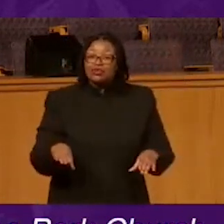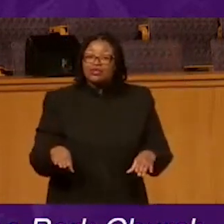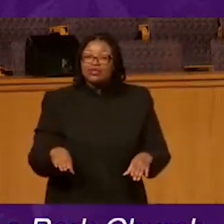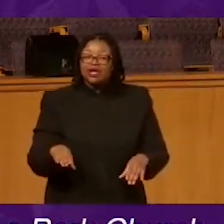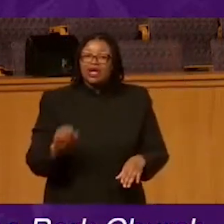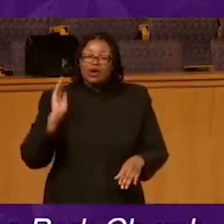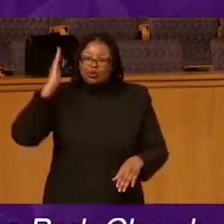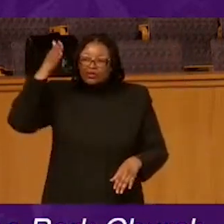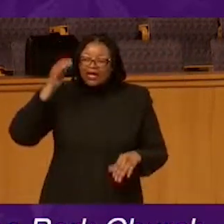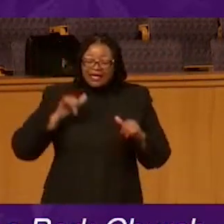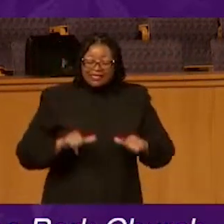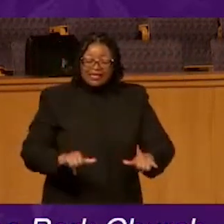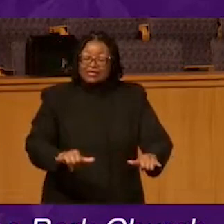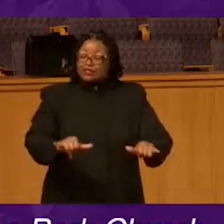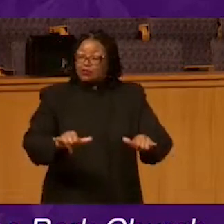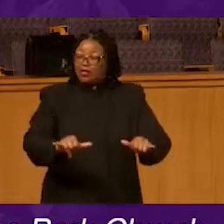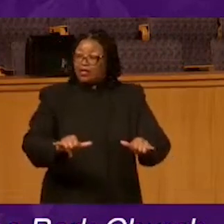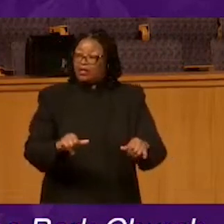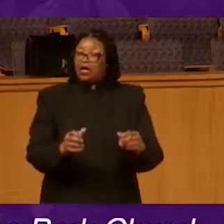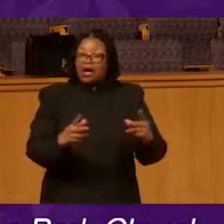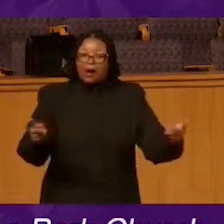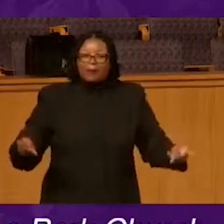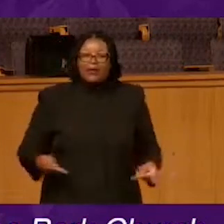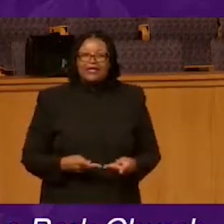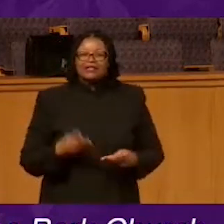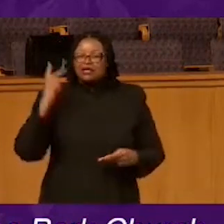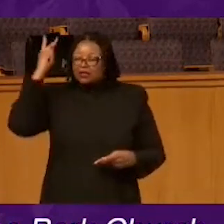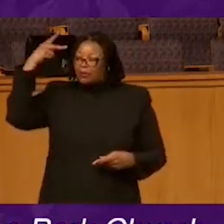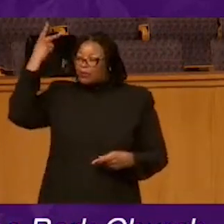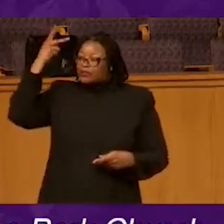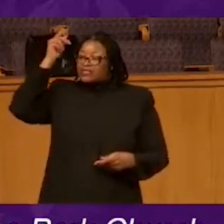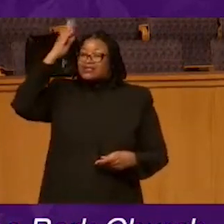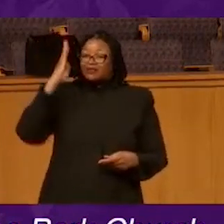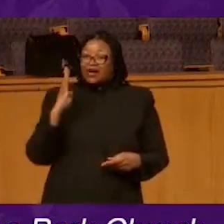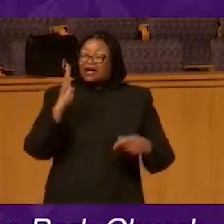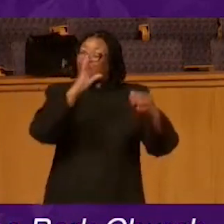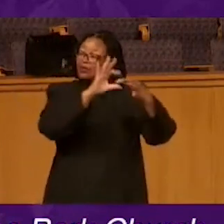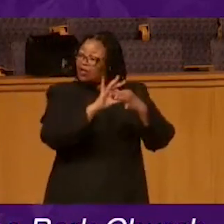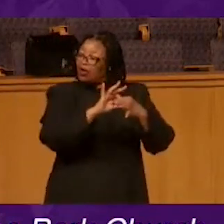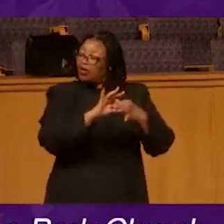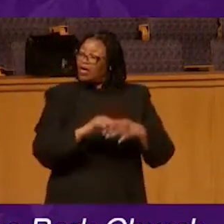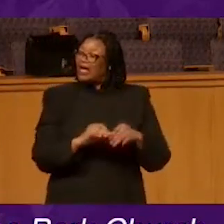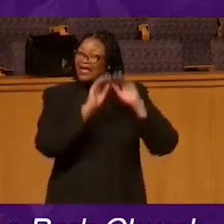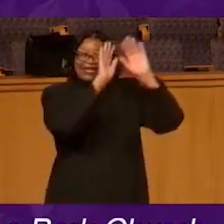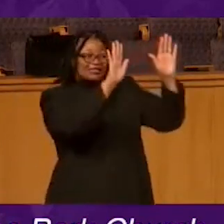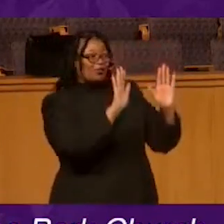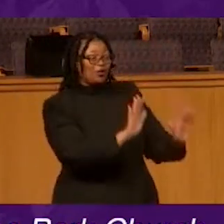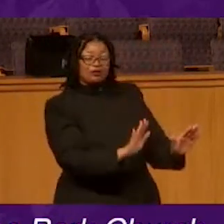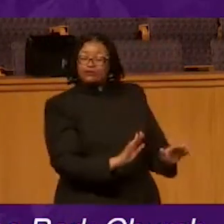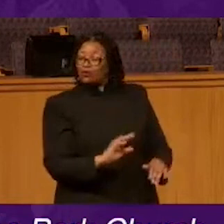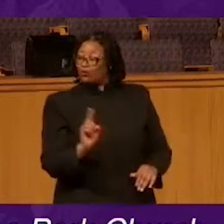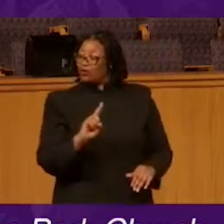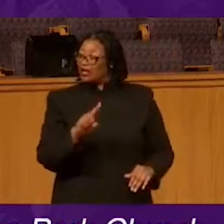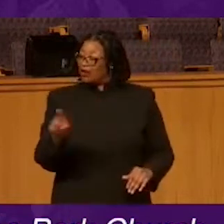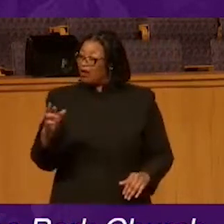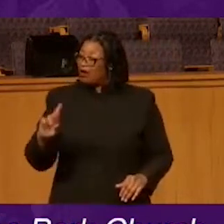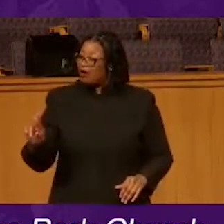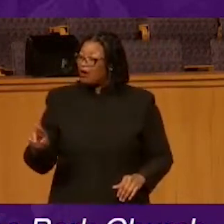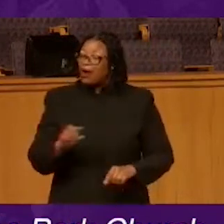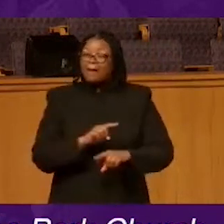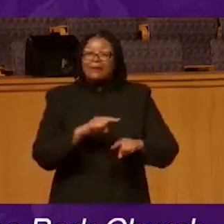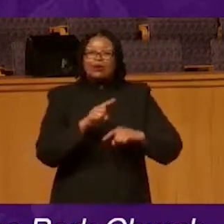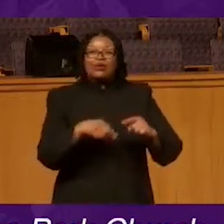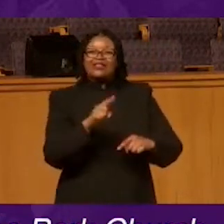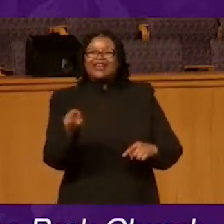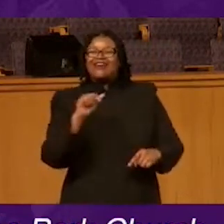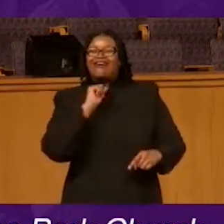continue to be a place where you and the purposes of God belong? And it's wonderful when they are, but when they